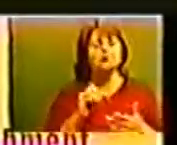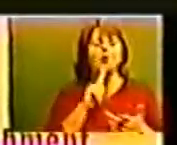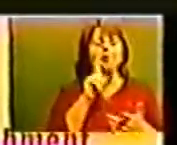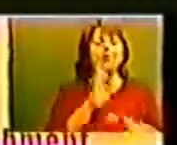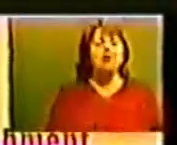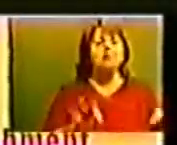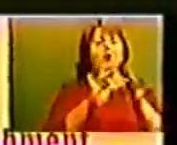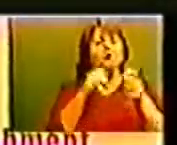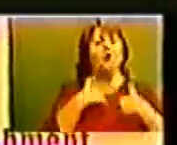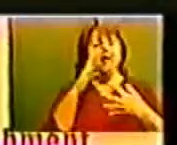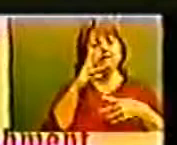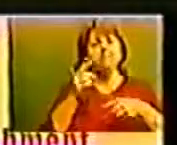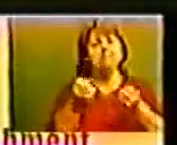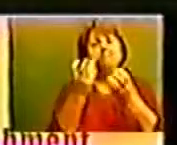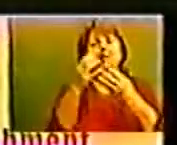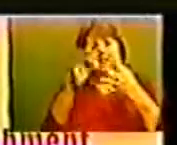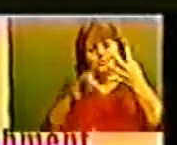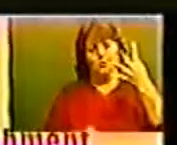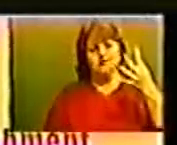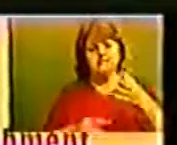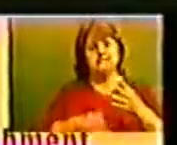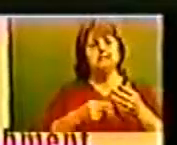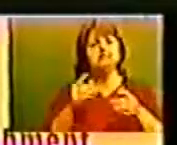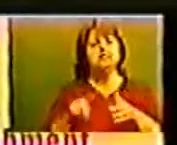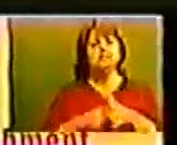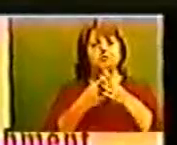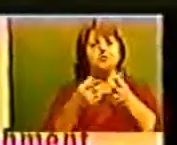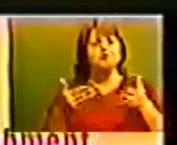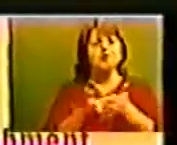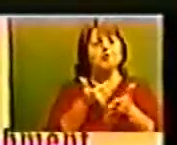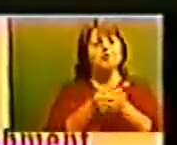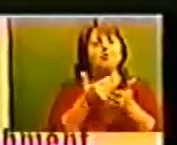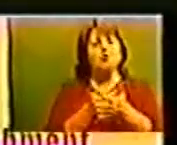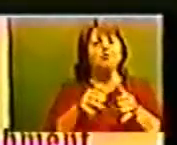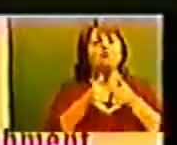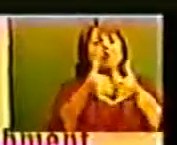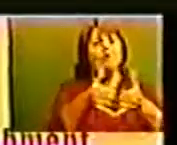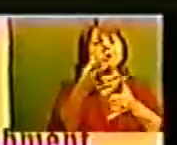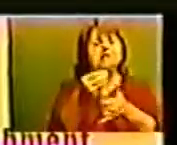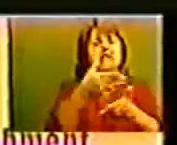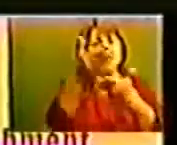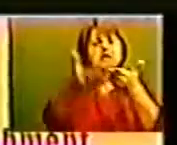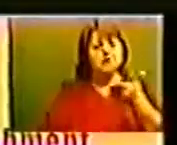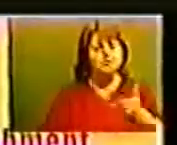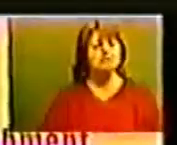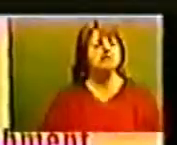to have variety and introduce new rewards and consequences.